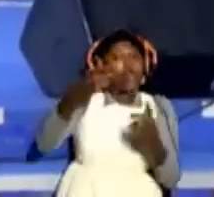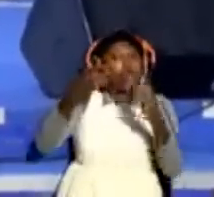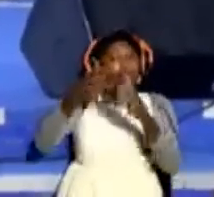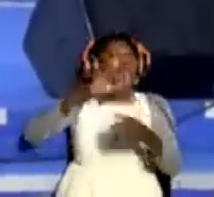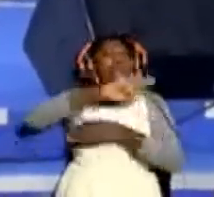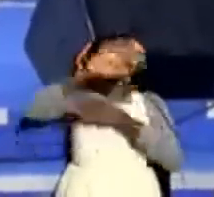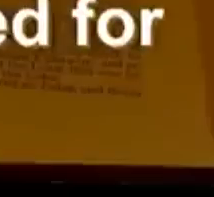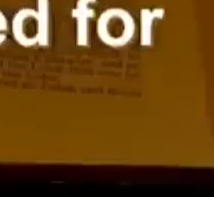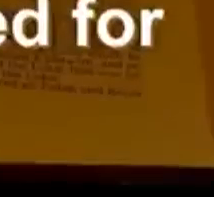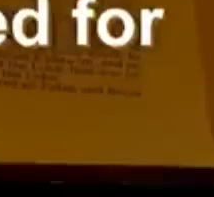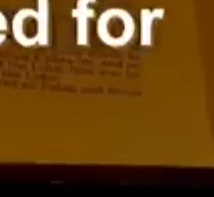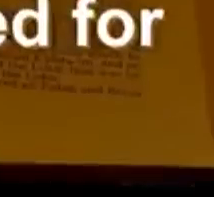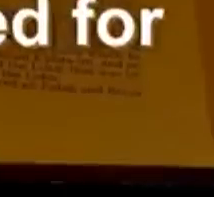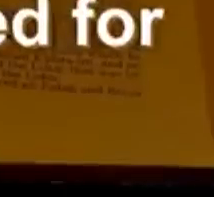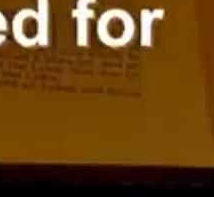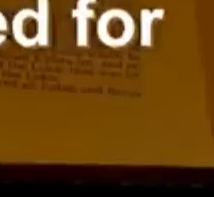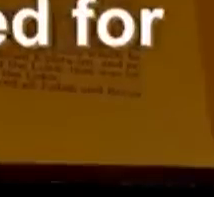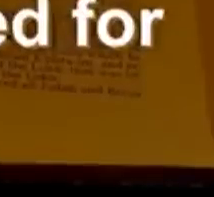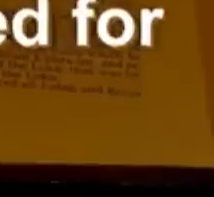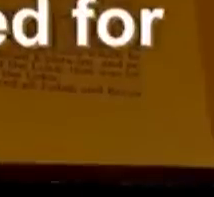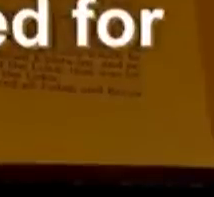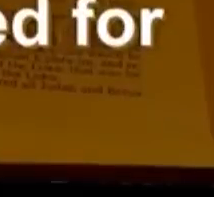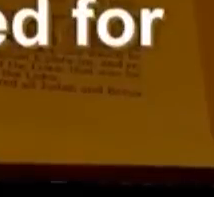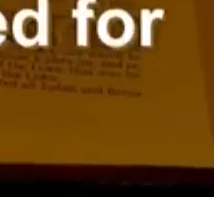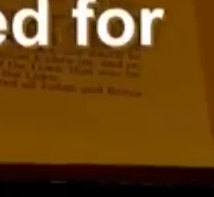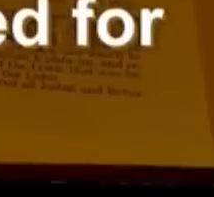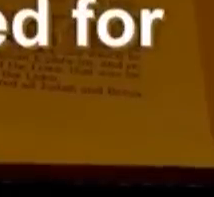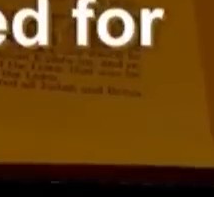from all these things,